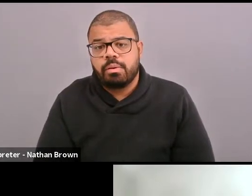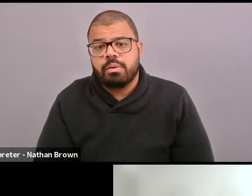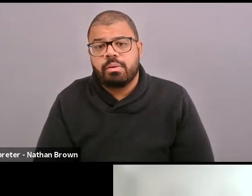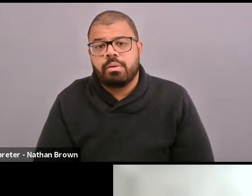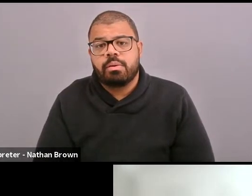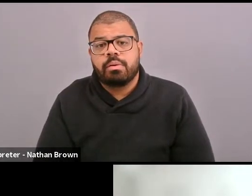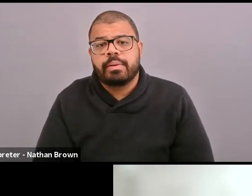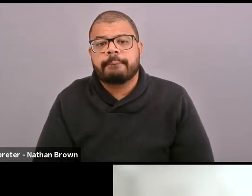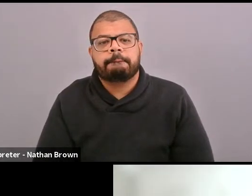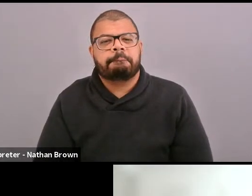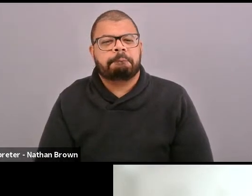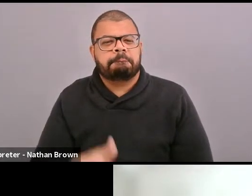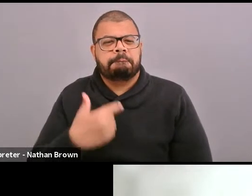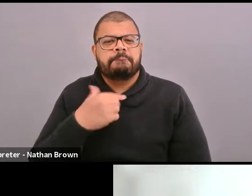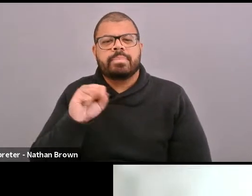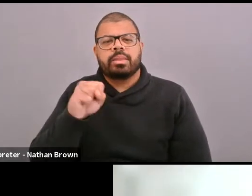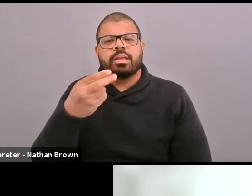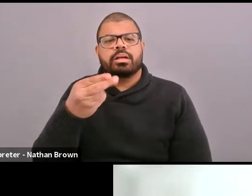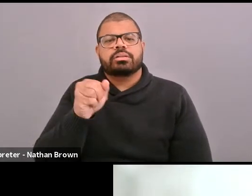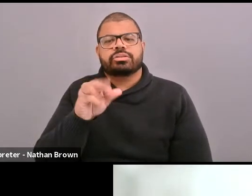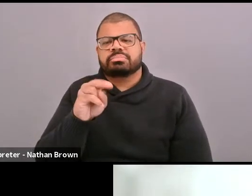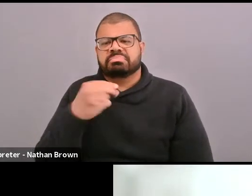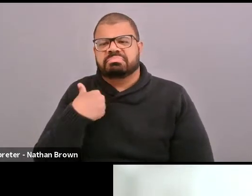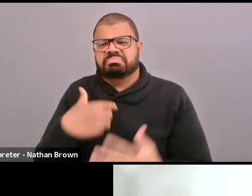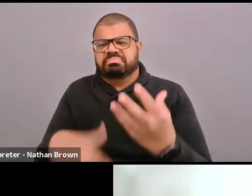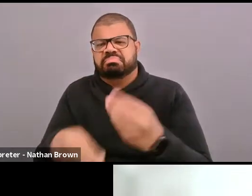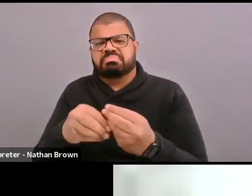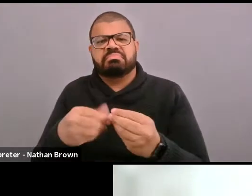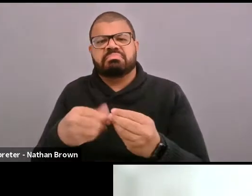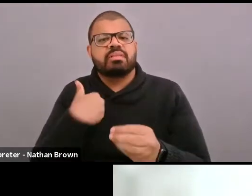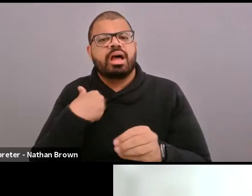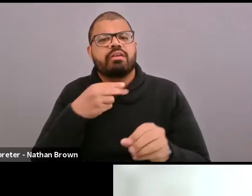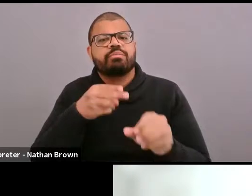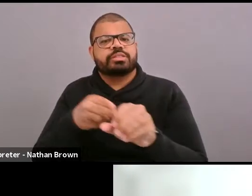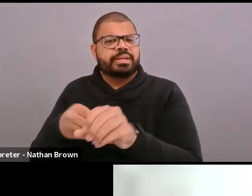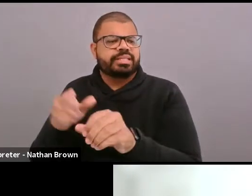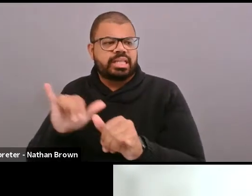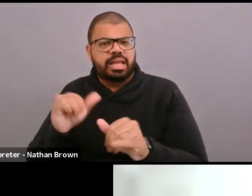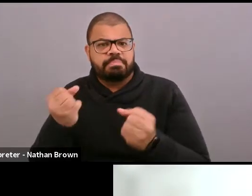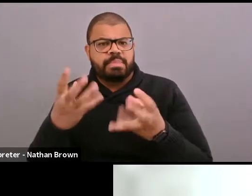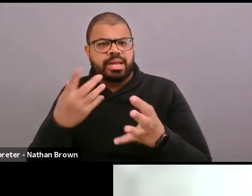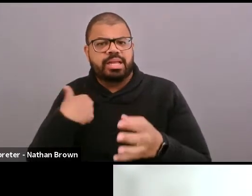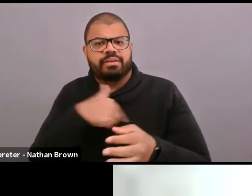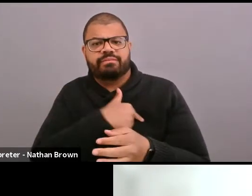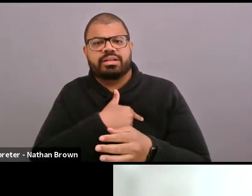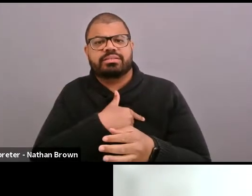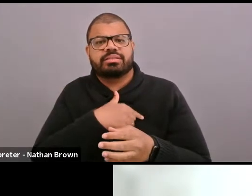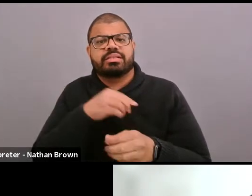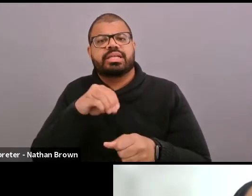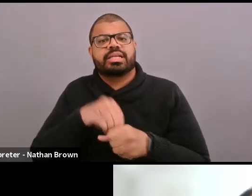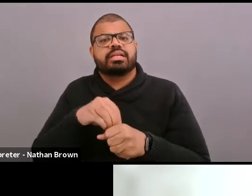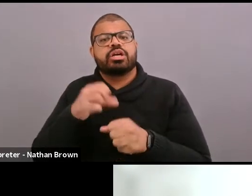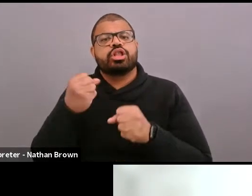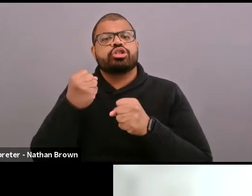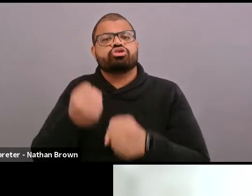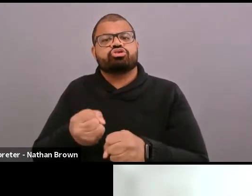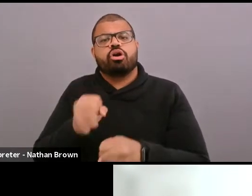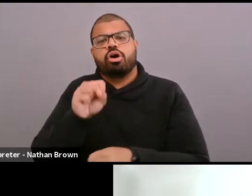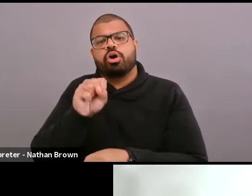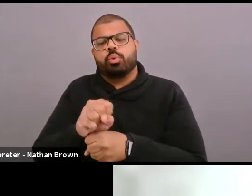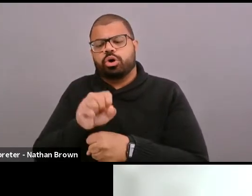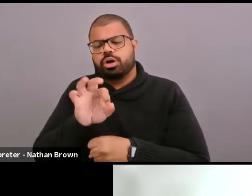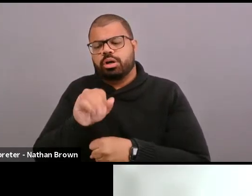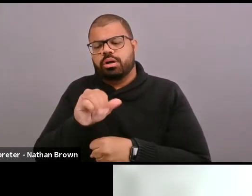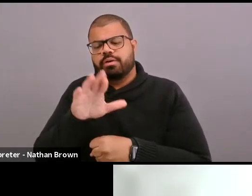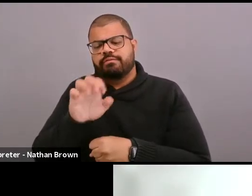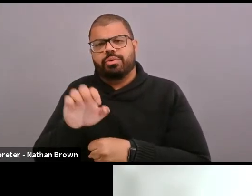Yeah, I just wanted to add just a little bit. I participated, like quite a few, many of us here, in the Strong Workforce Faculty Institute, and a lot